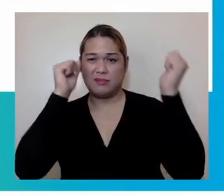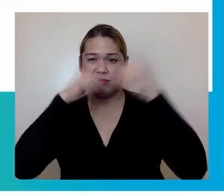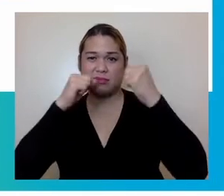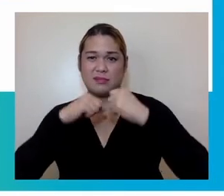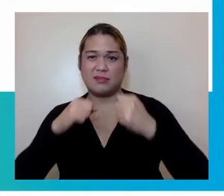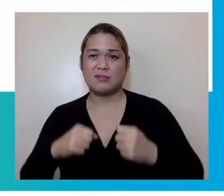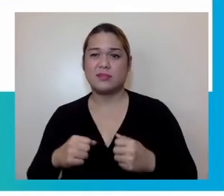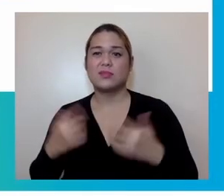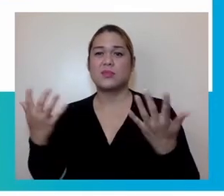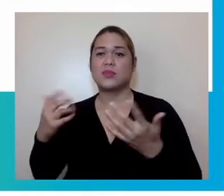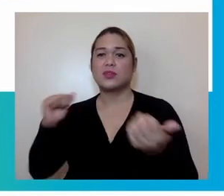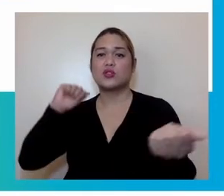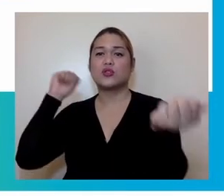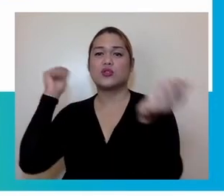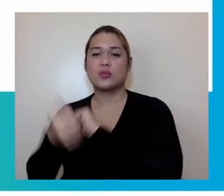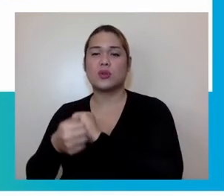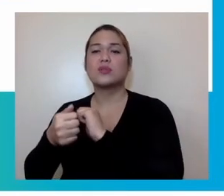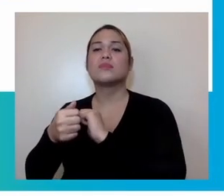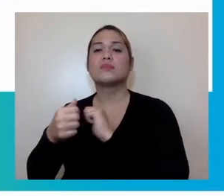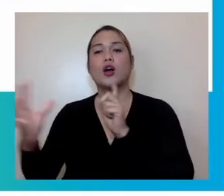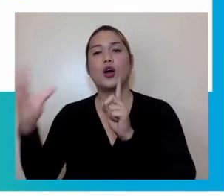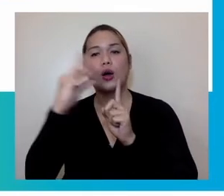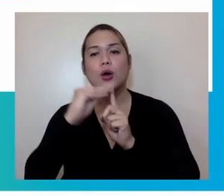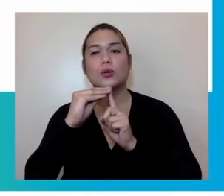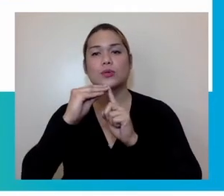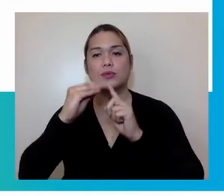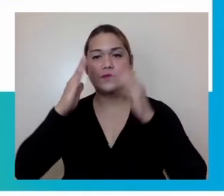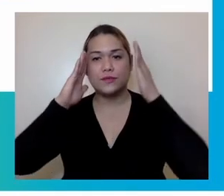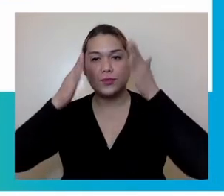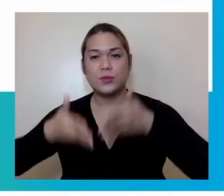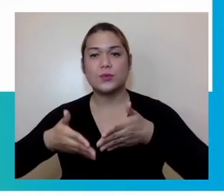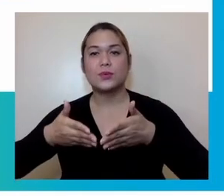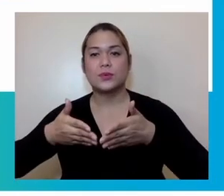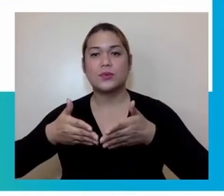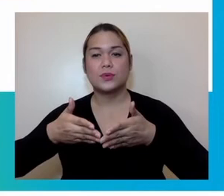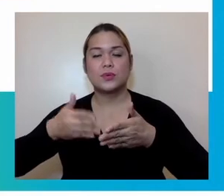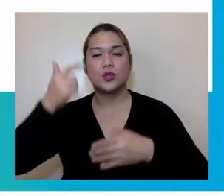just. The existing extractive high carbon economy